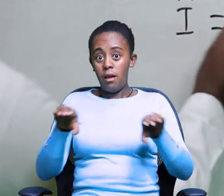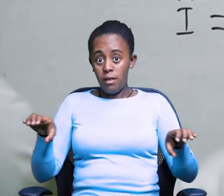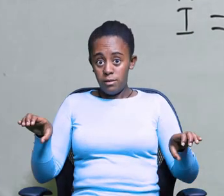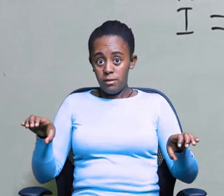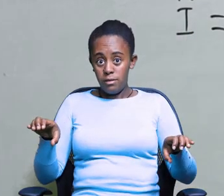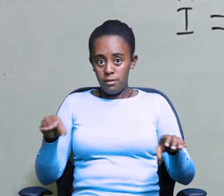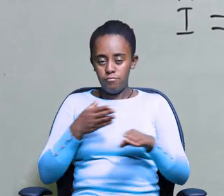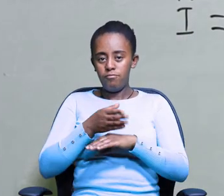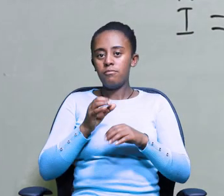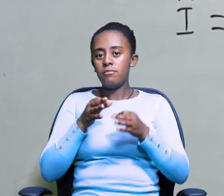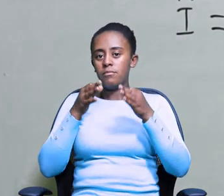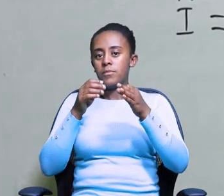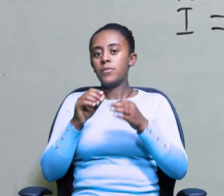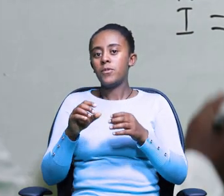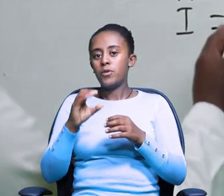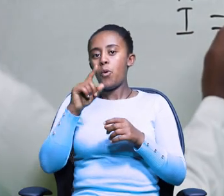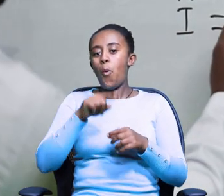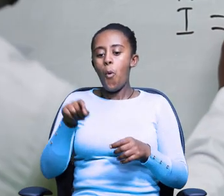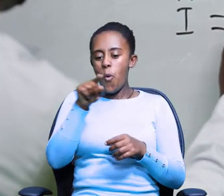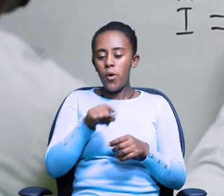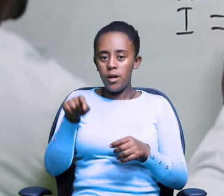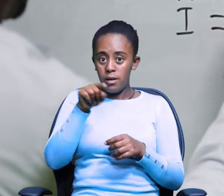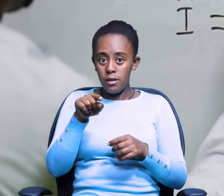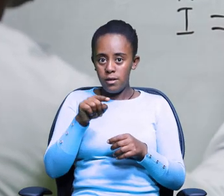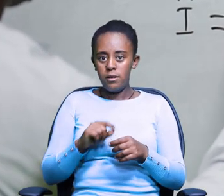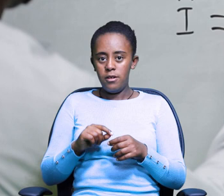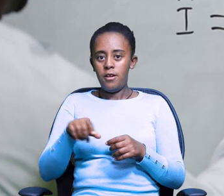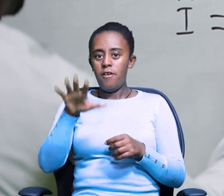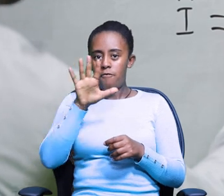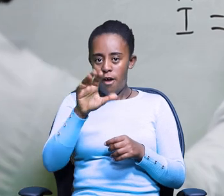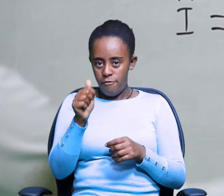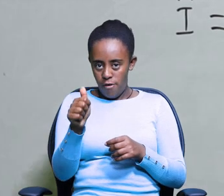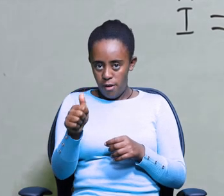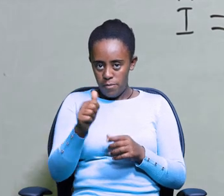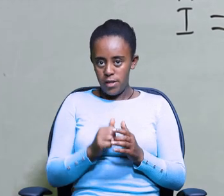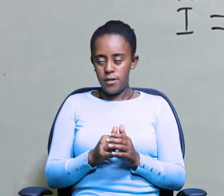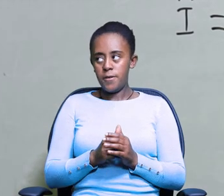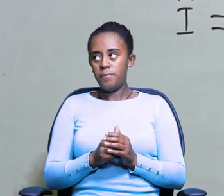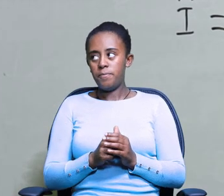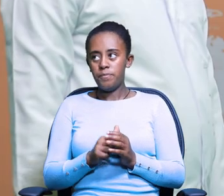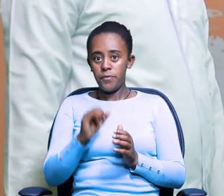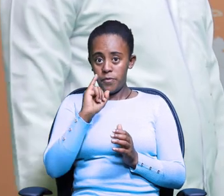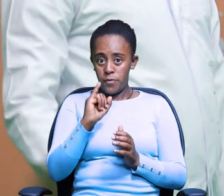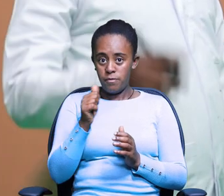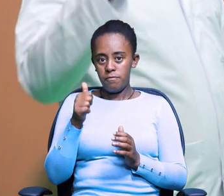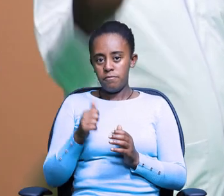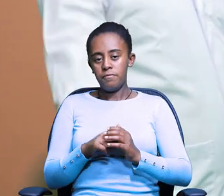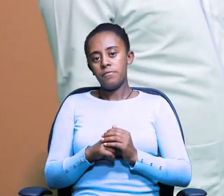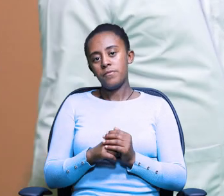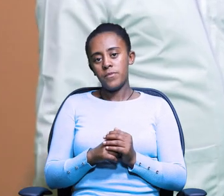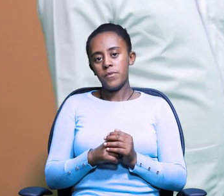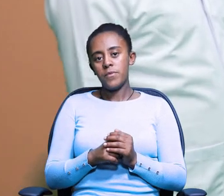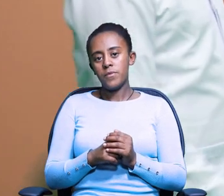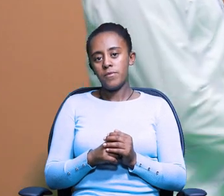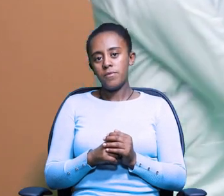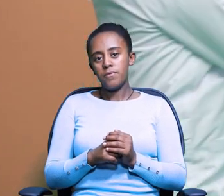is passing through this coil, that is 5 ampere. And the permeability of